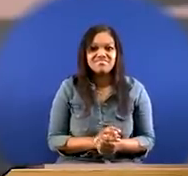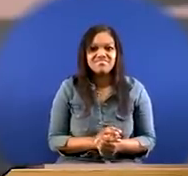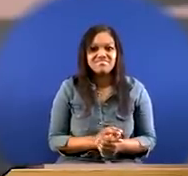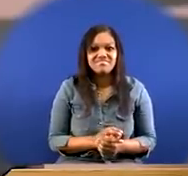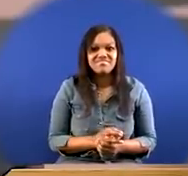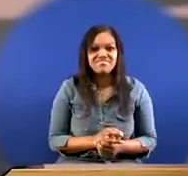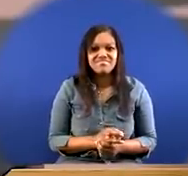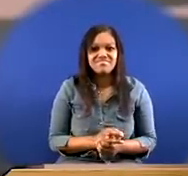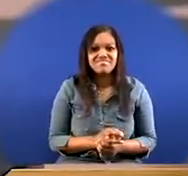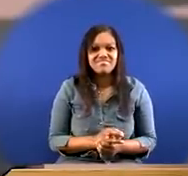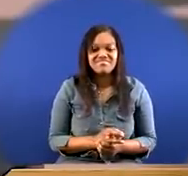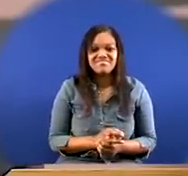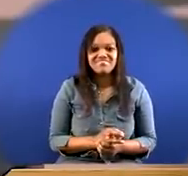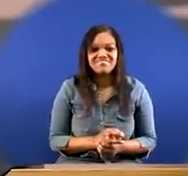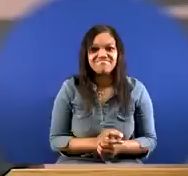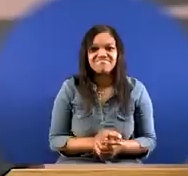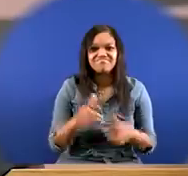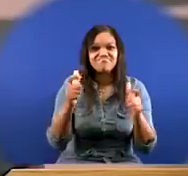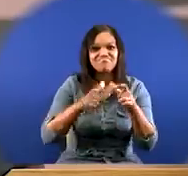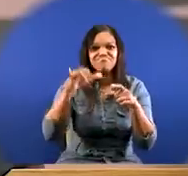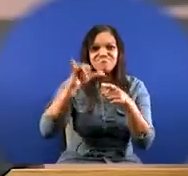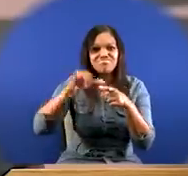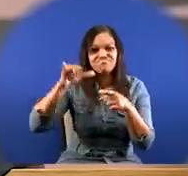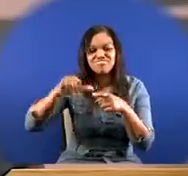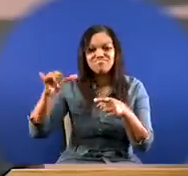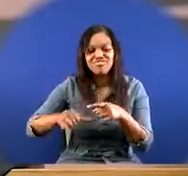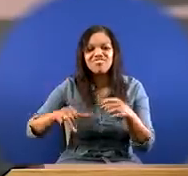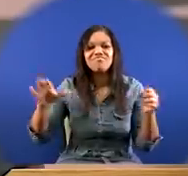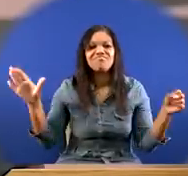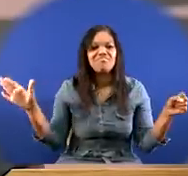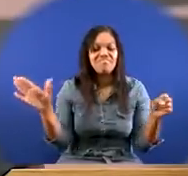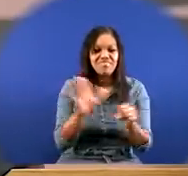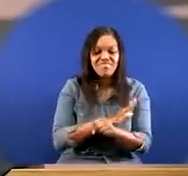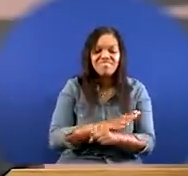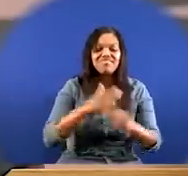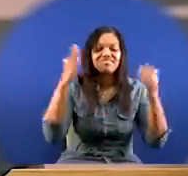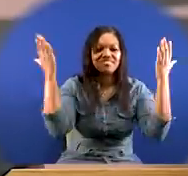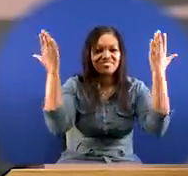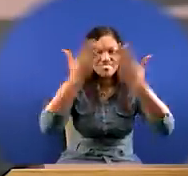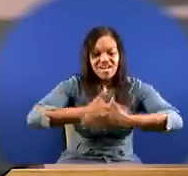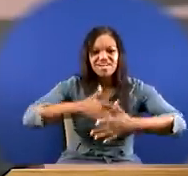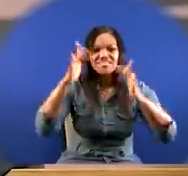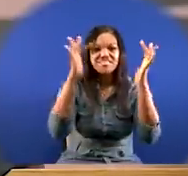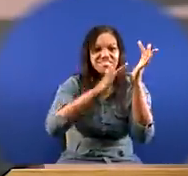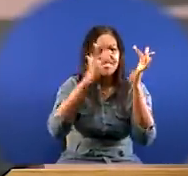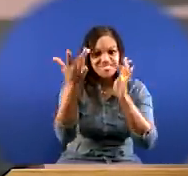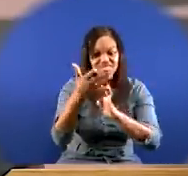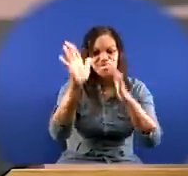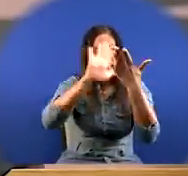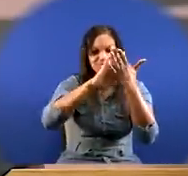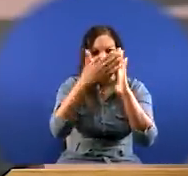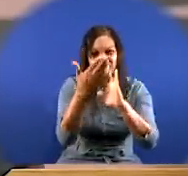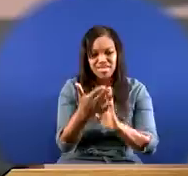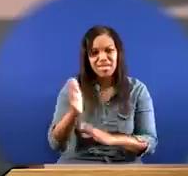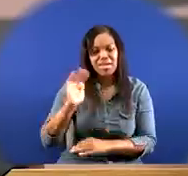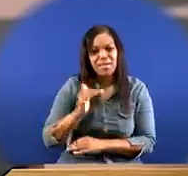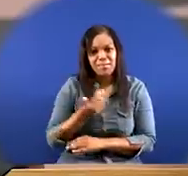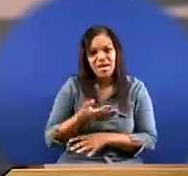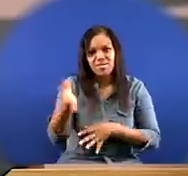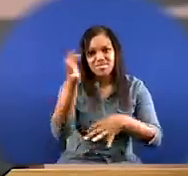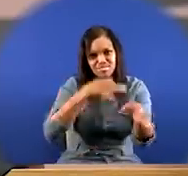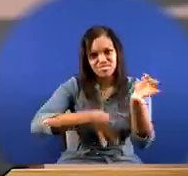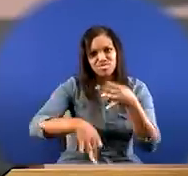imponderable, complete darkness, Jesus became our scapegoat.